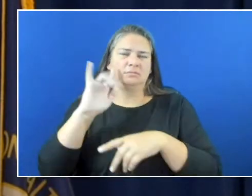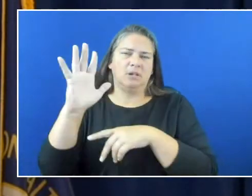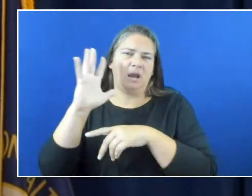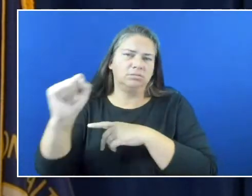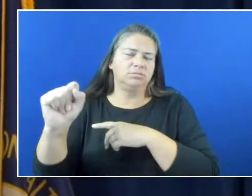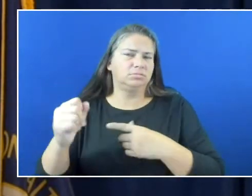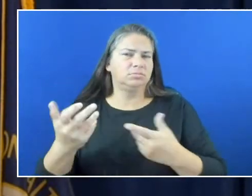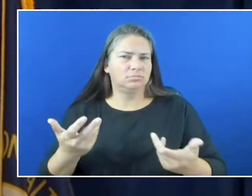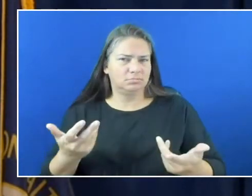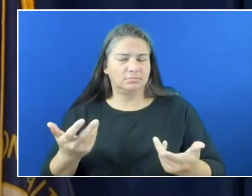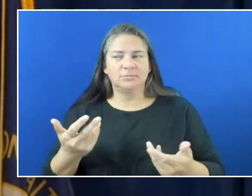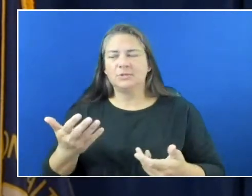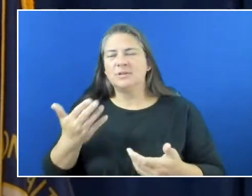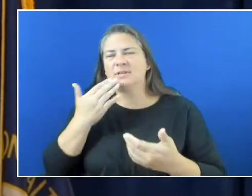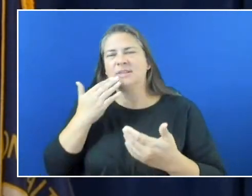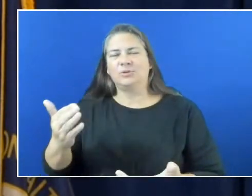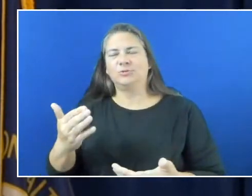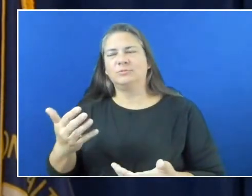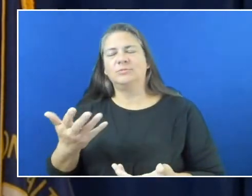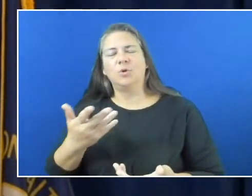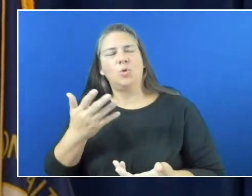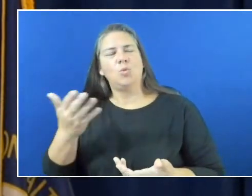Please welcome Detective Regina Luntz.